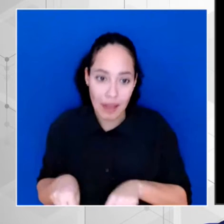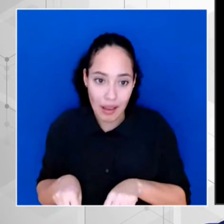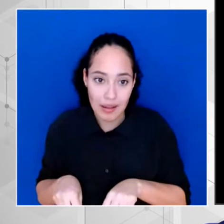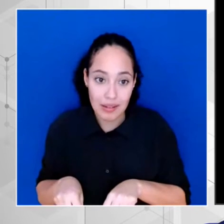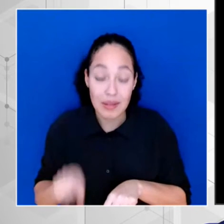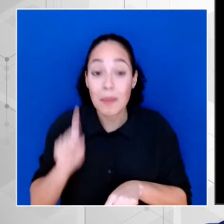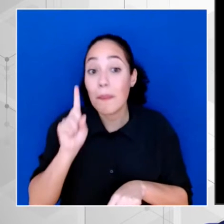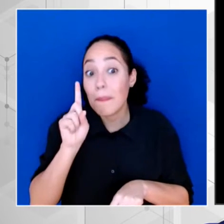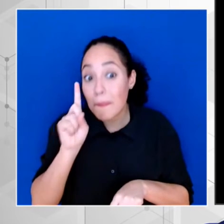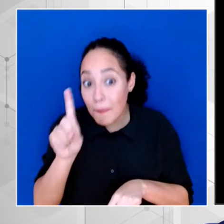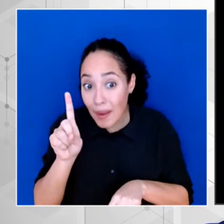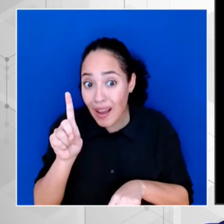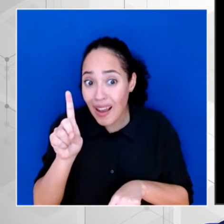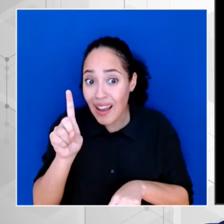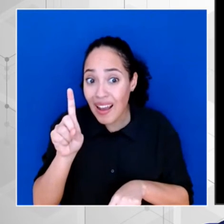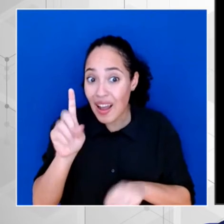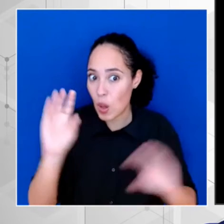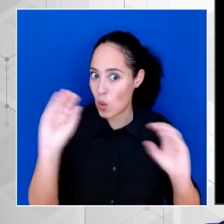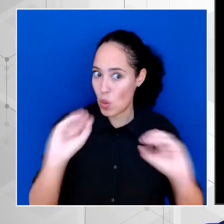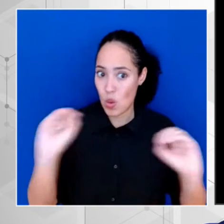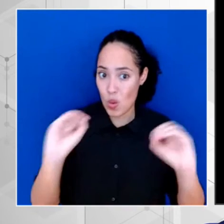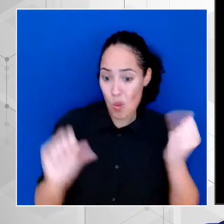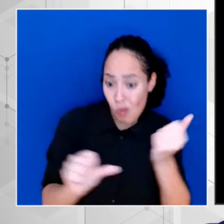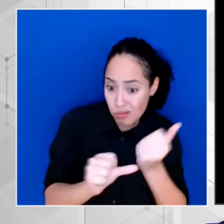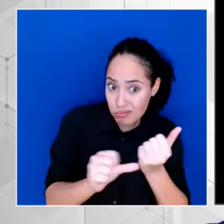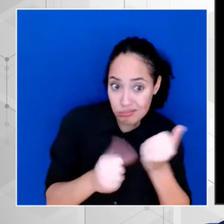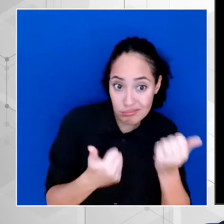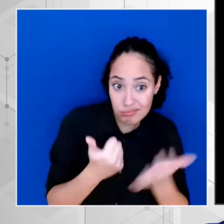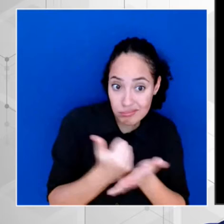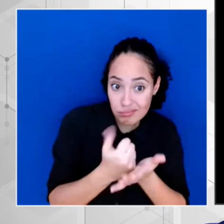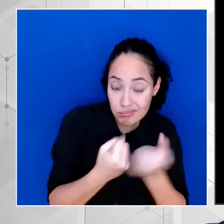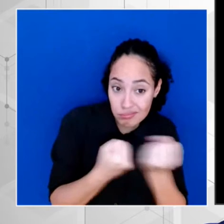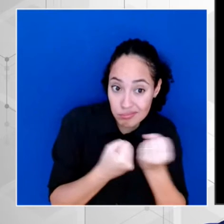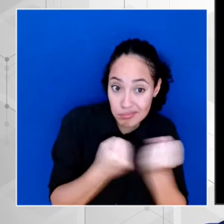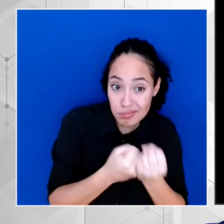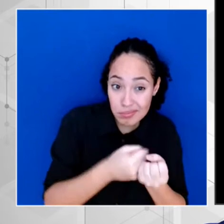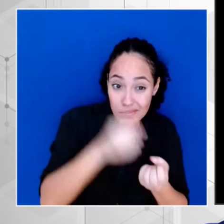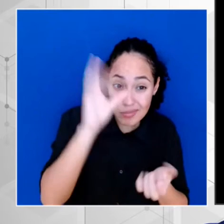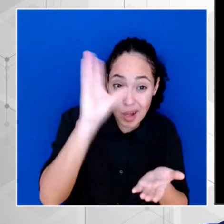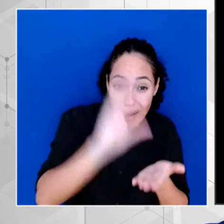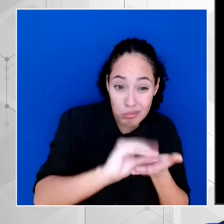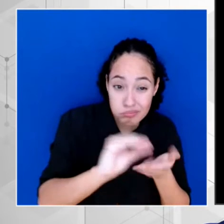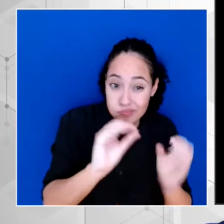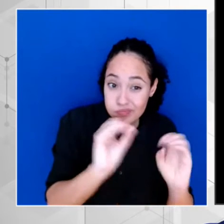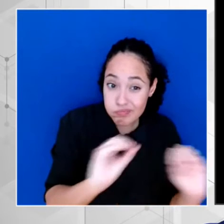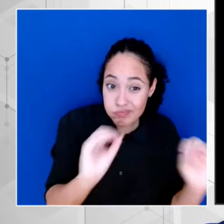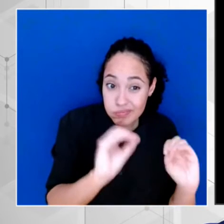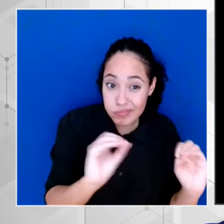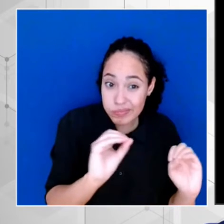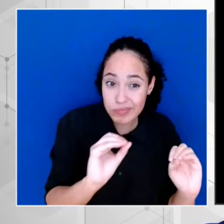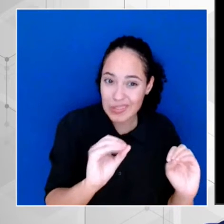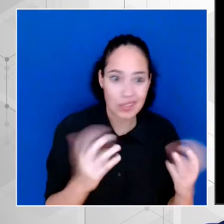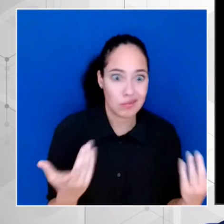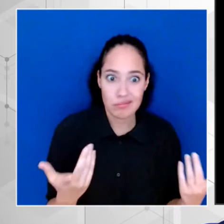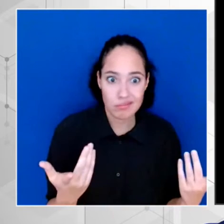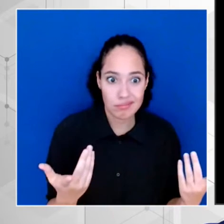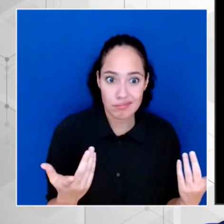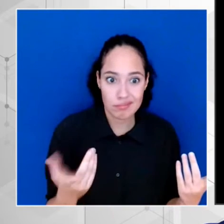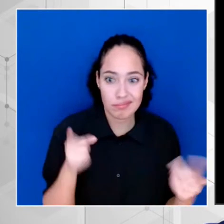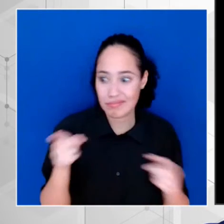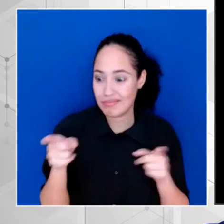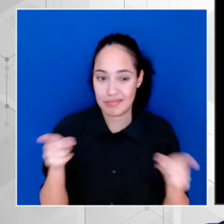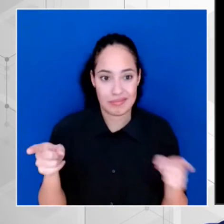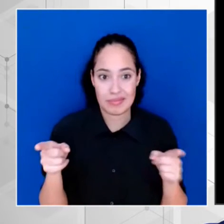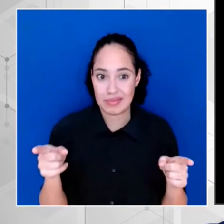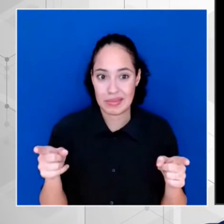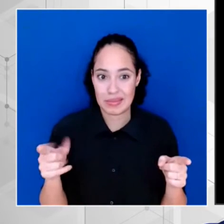little. Good layout and UI strings, logical and straightforward workflow, and meaningful default values